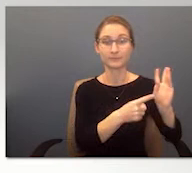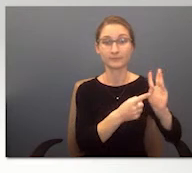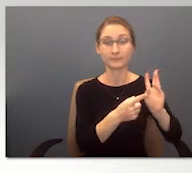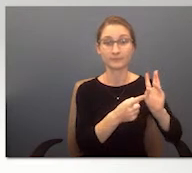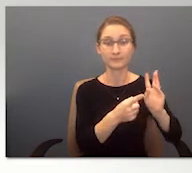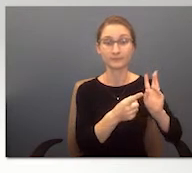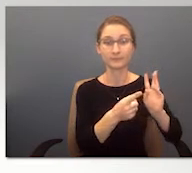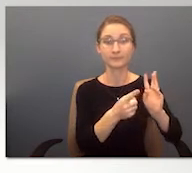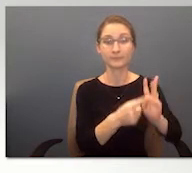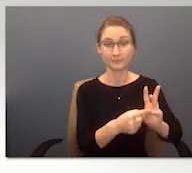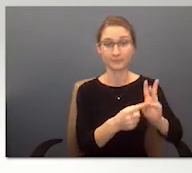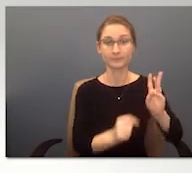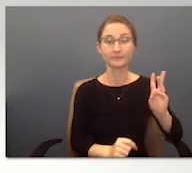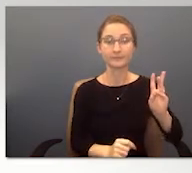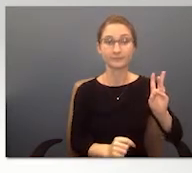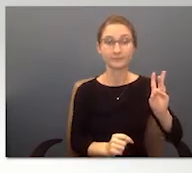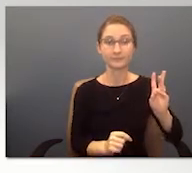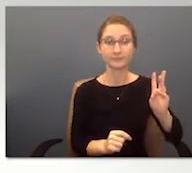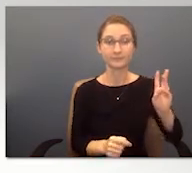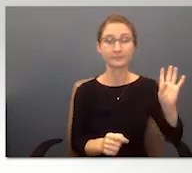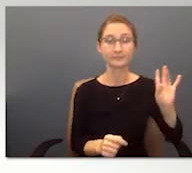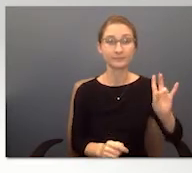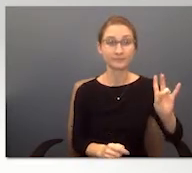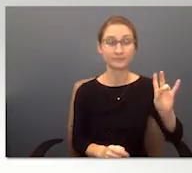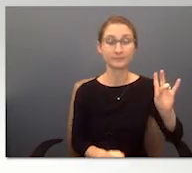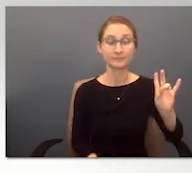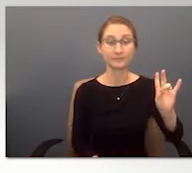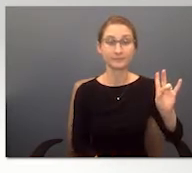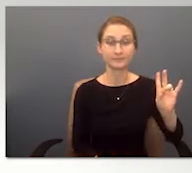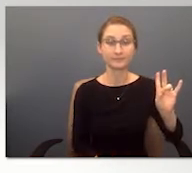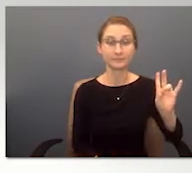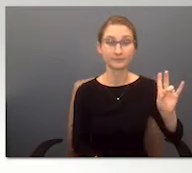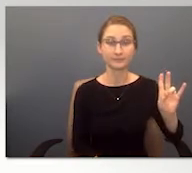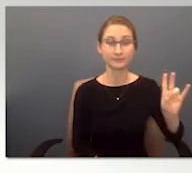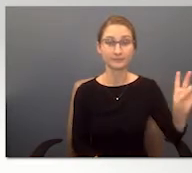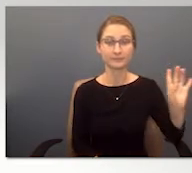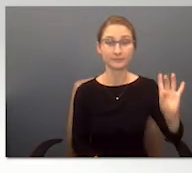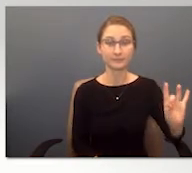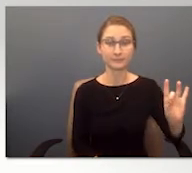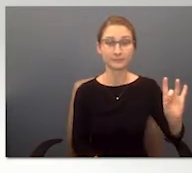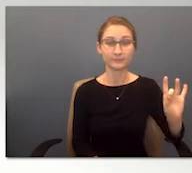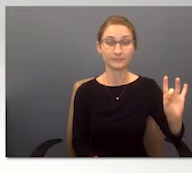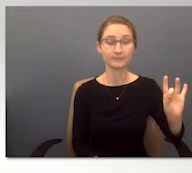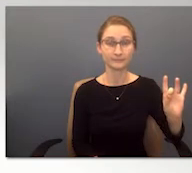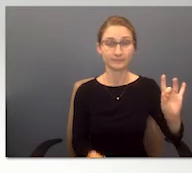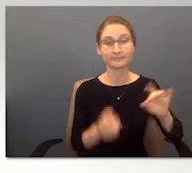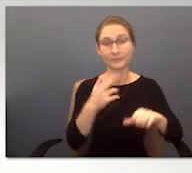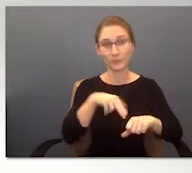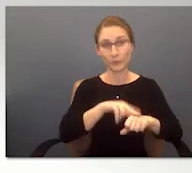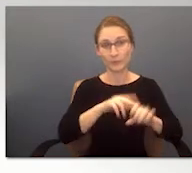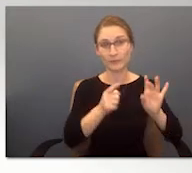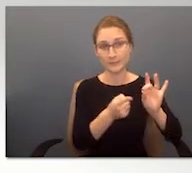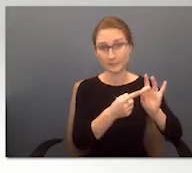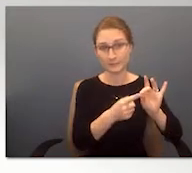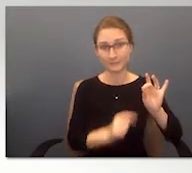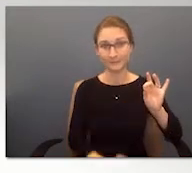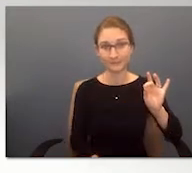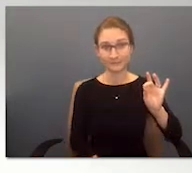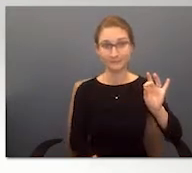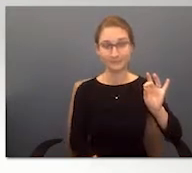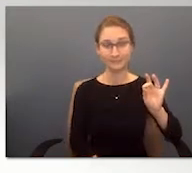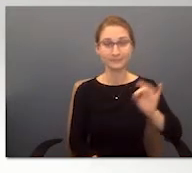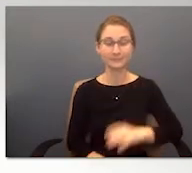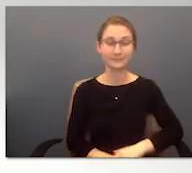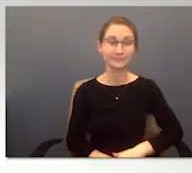Public Health Statistics and Performance Management, Medical Quality Assurance, Disability Determination, and of course, Division of Children's